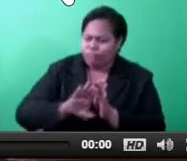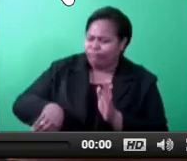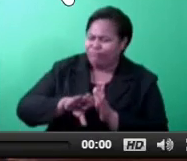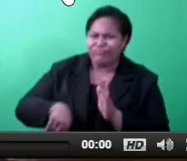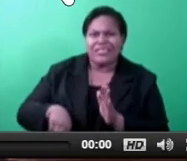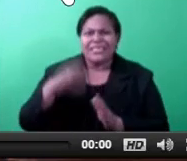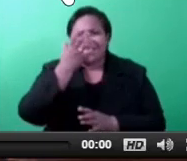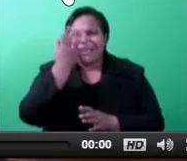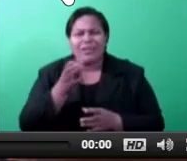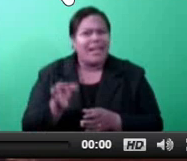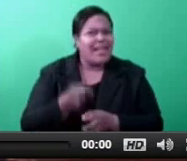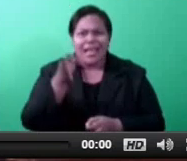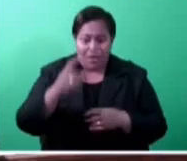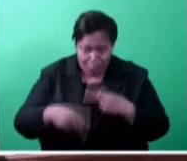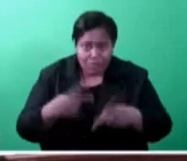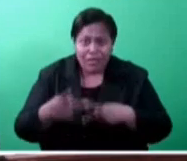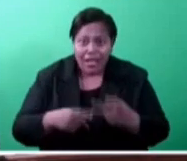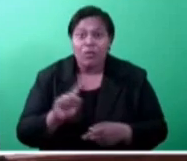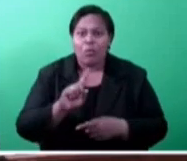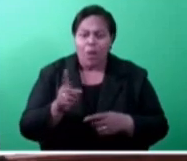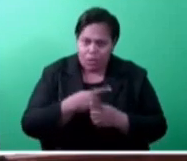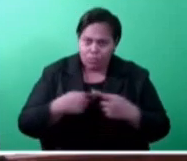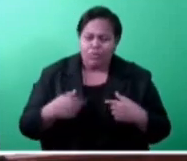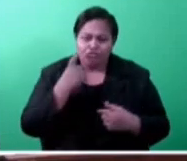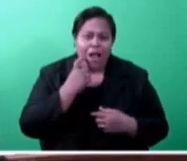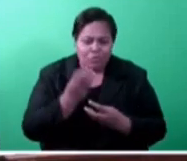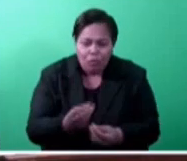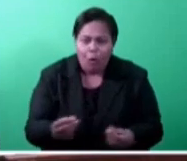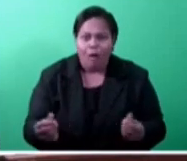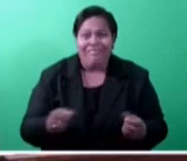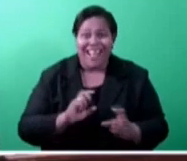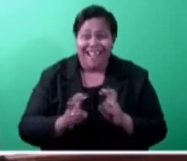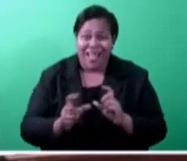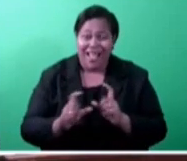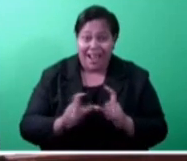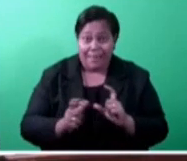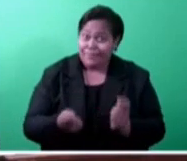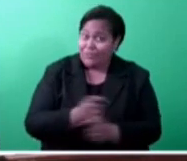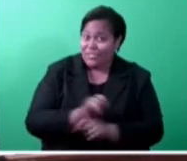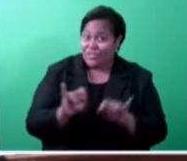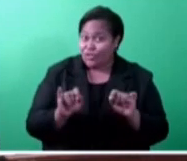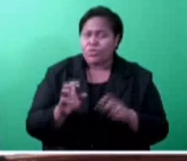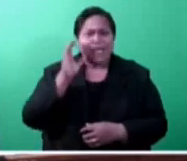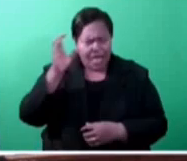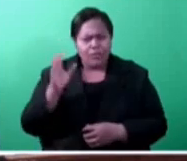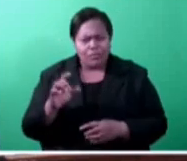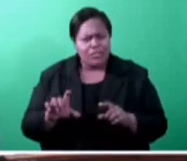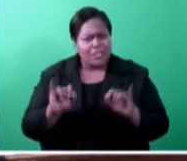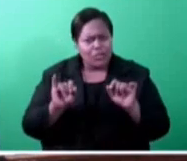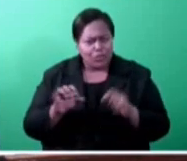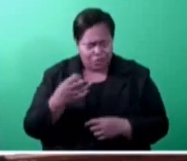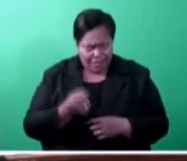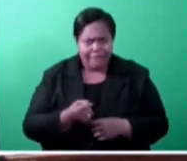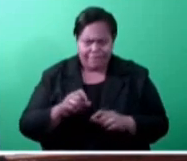in the process has contributed to the mitigation of climate change. Countries will face some challenges related